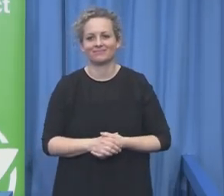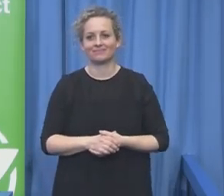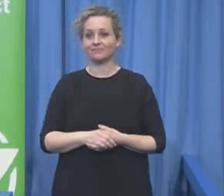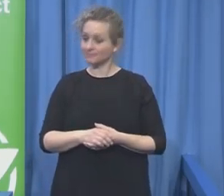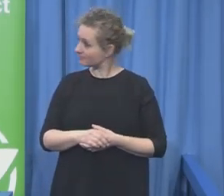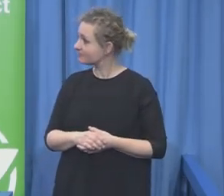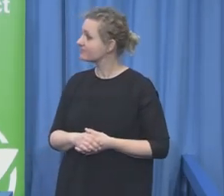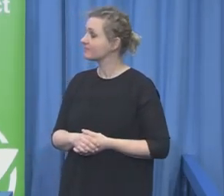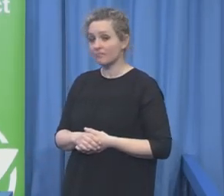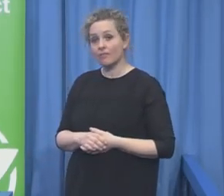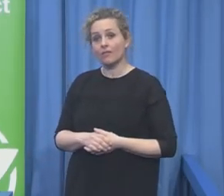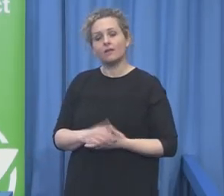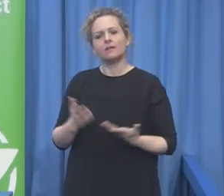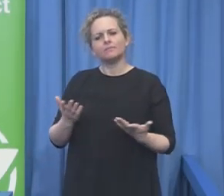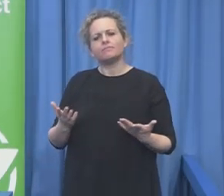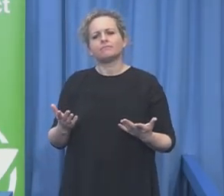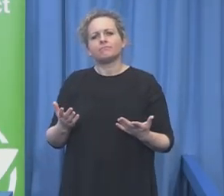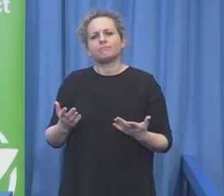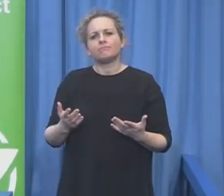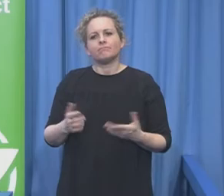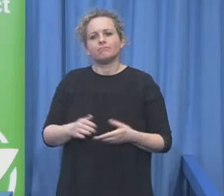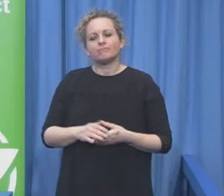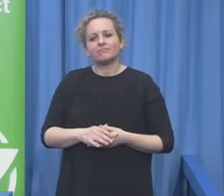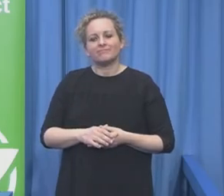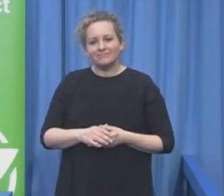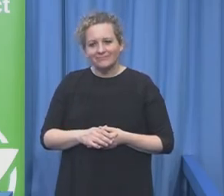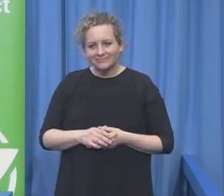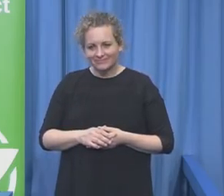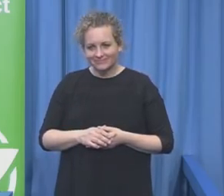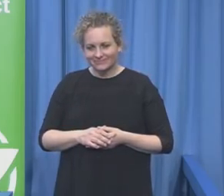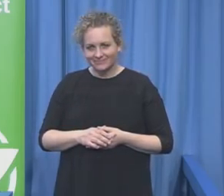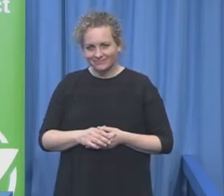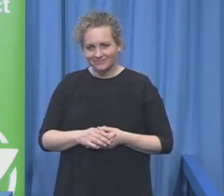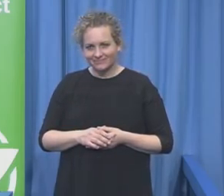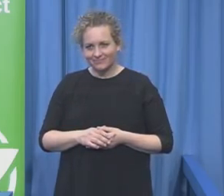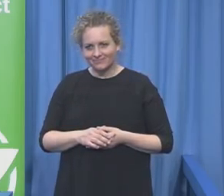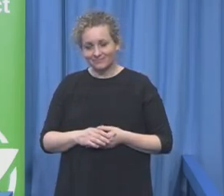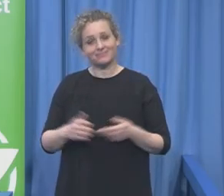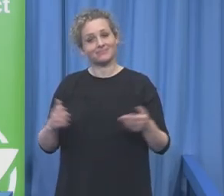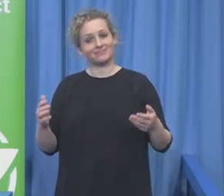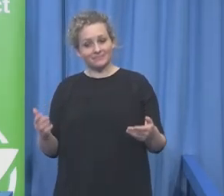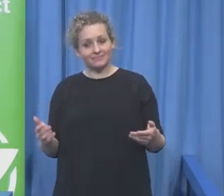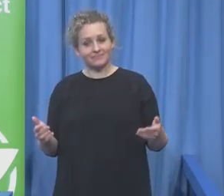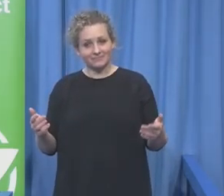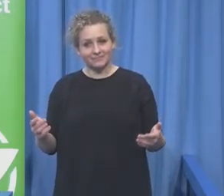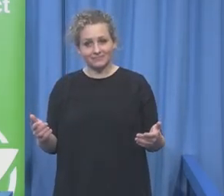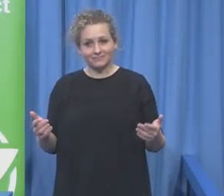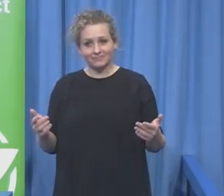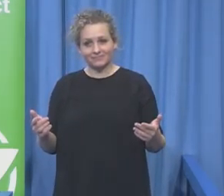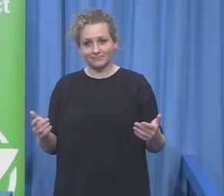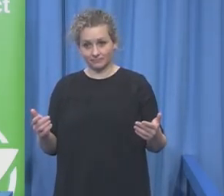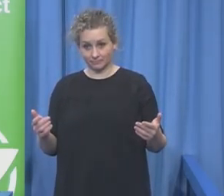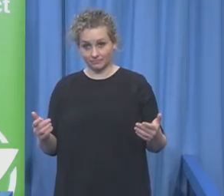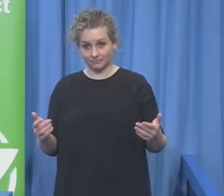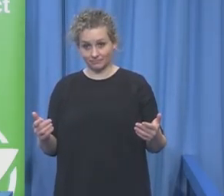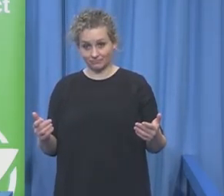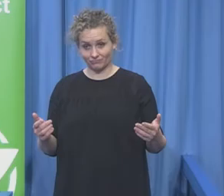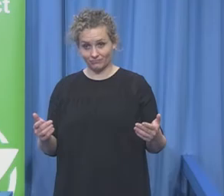Scale definitely important because we are looking at a huge population, and even though we can do small